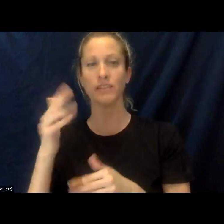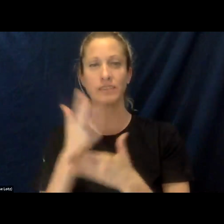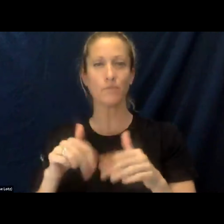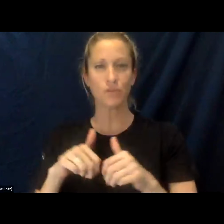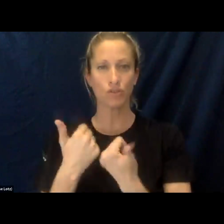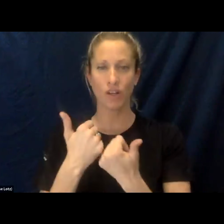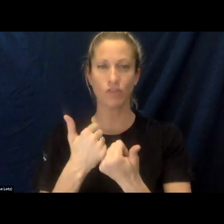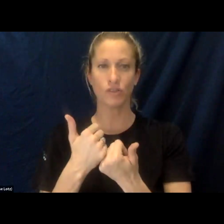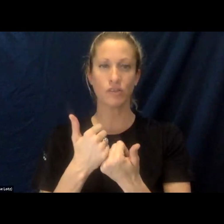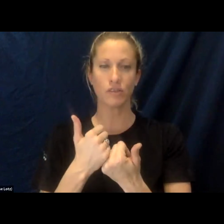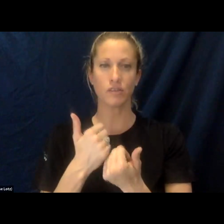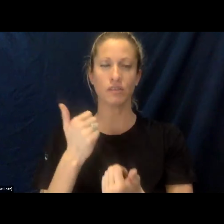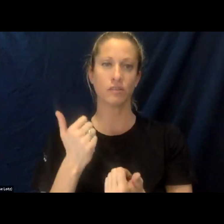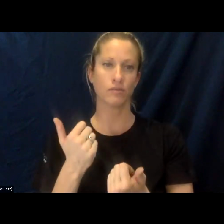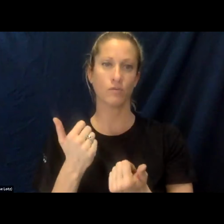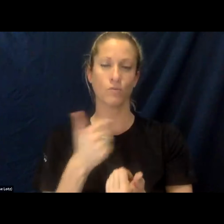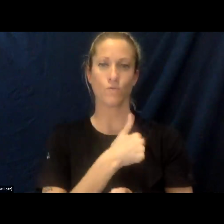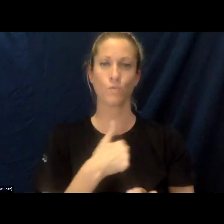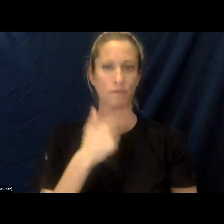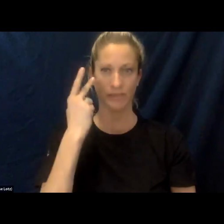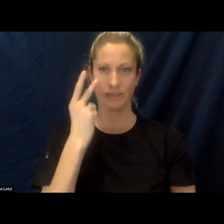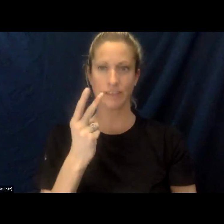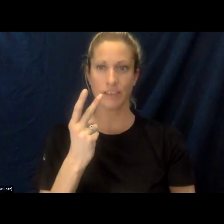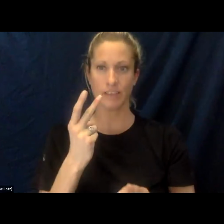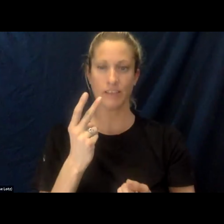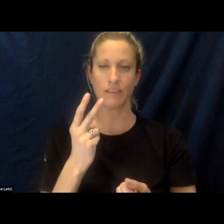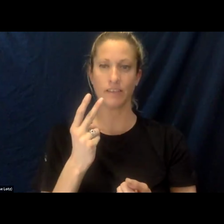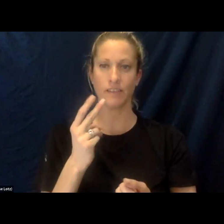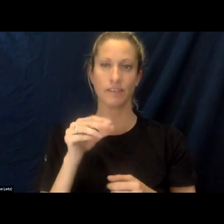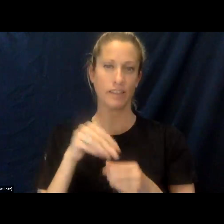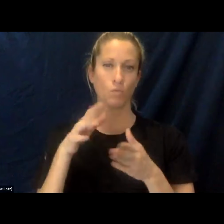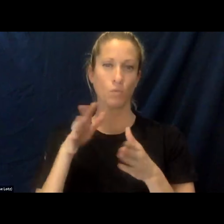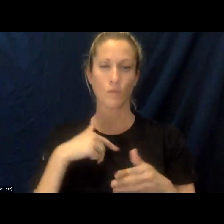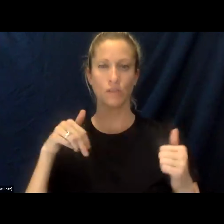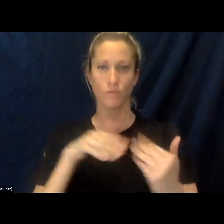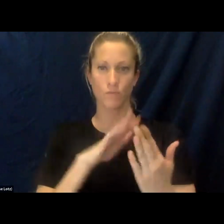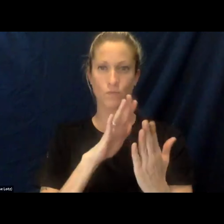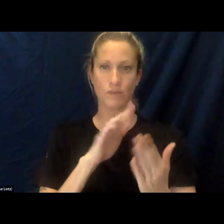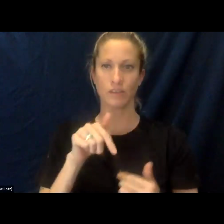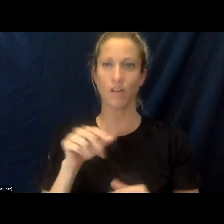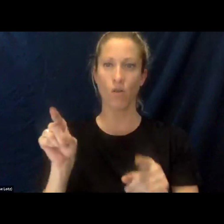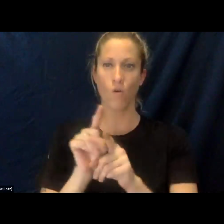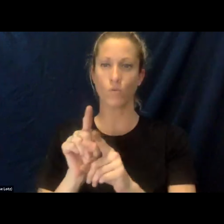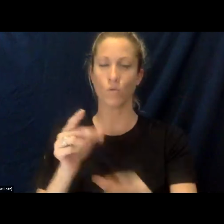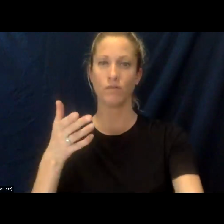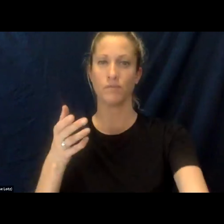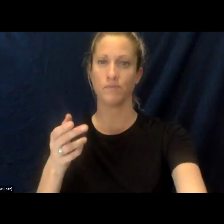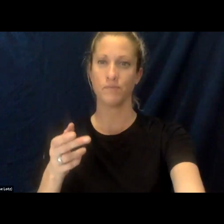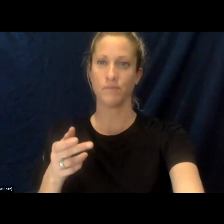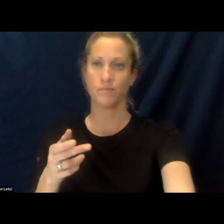challenges and the ways, the challenges that we've seen and the ways that we're addressing it. They also asked that I talk